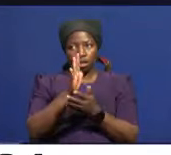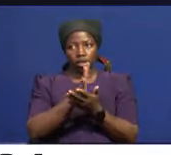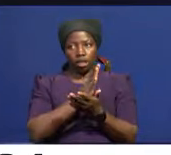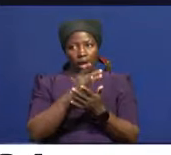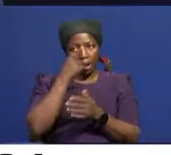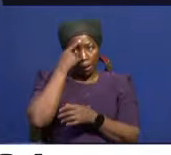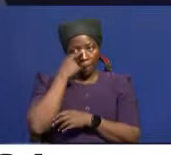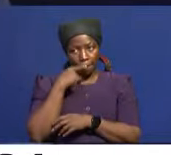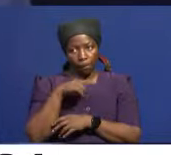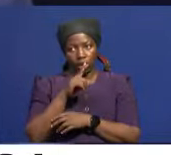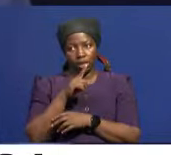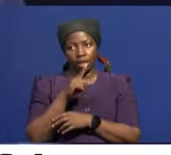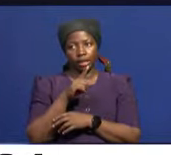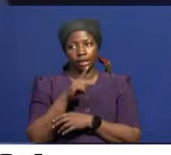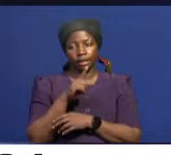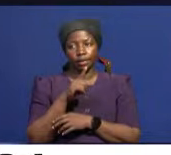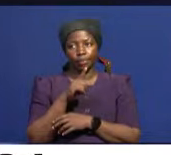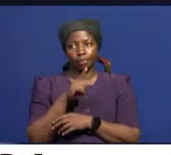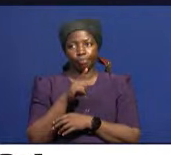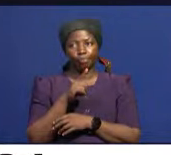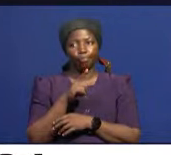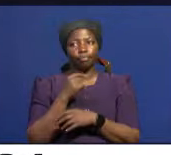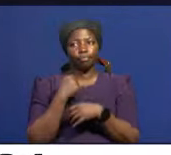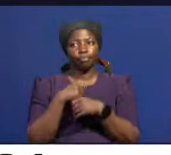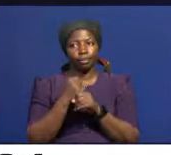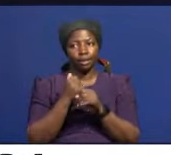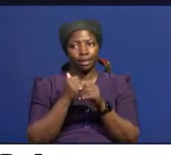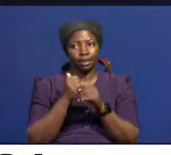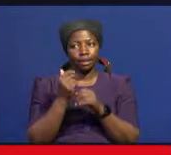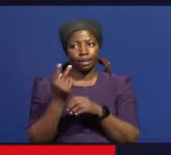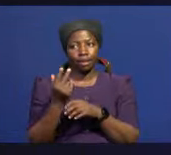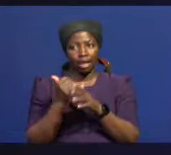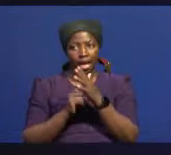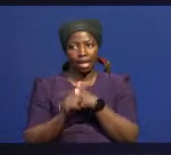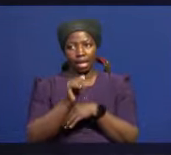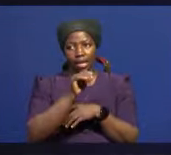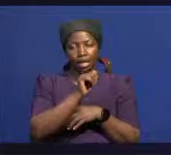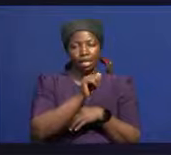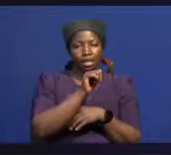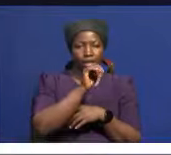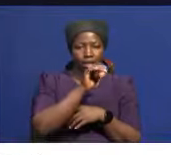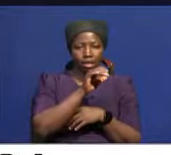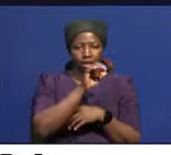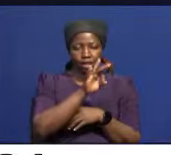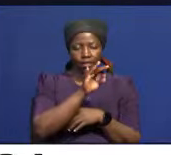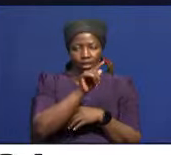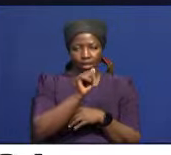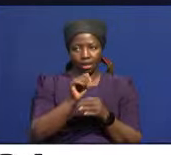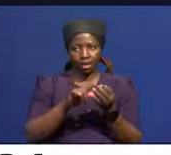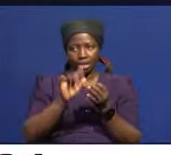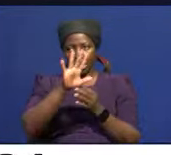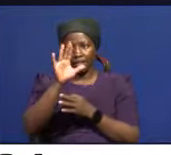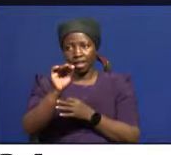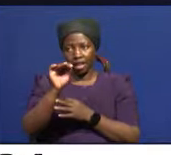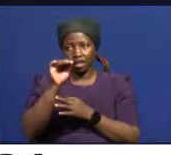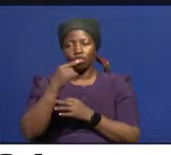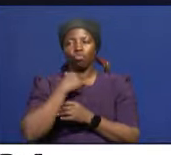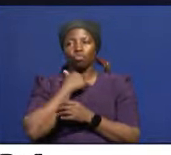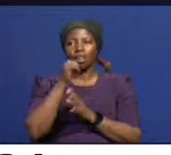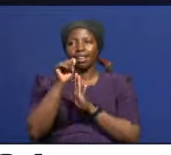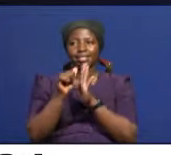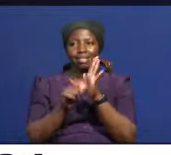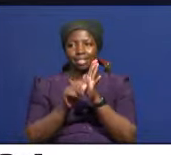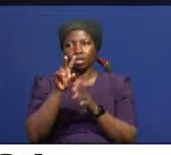policies instituted both under the ACFTA and the Africa Union's Agenda 2063